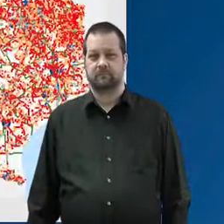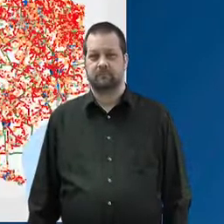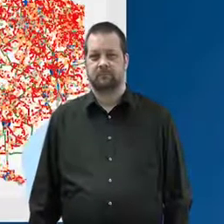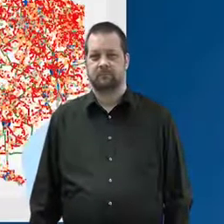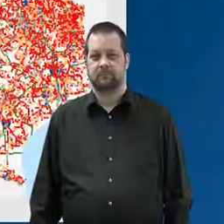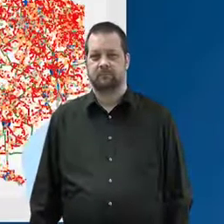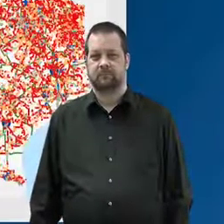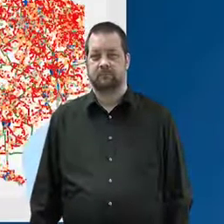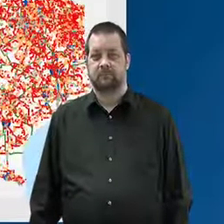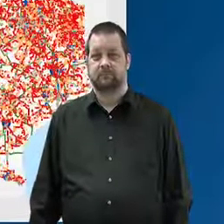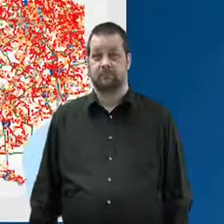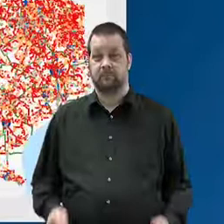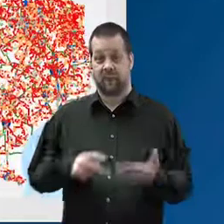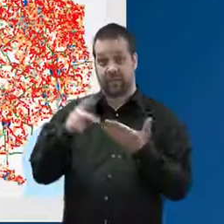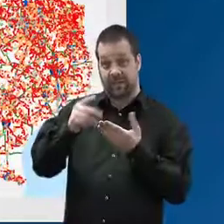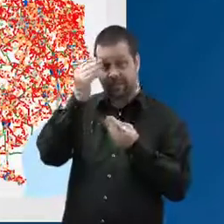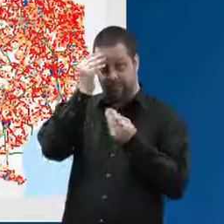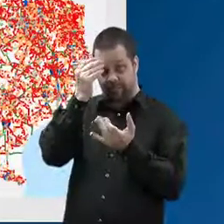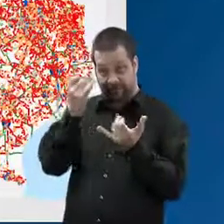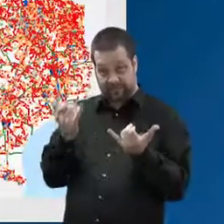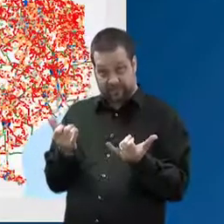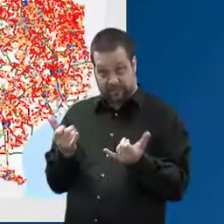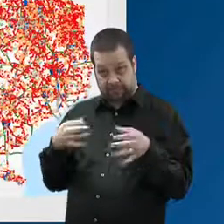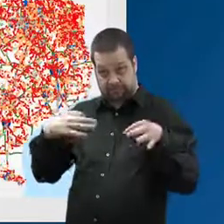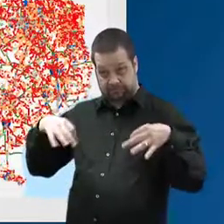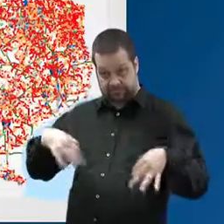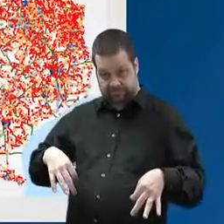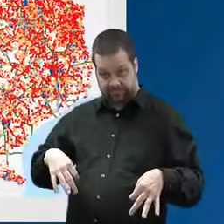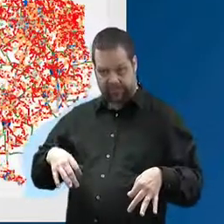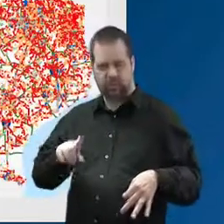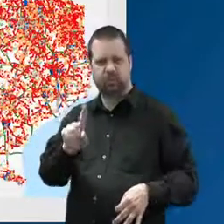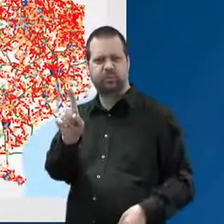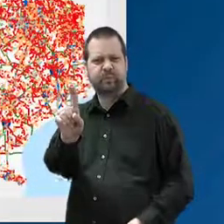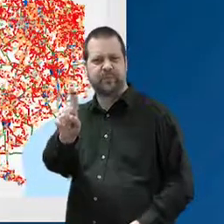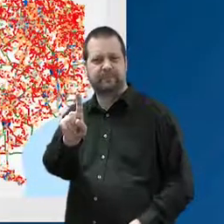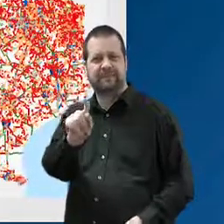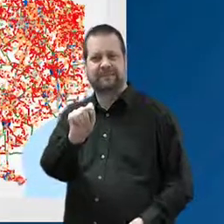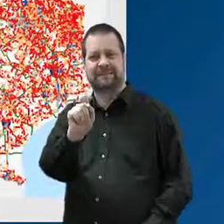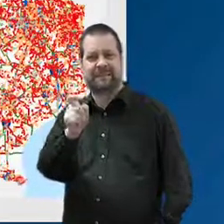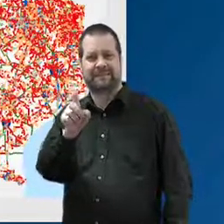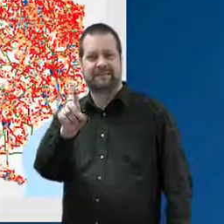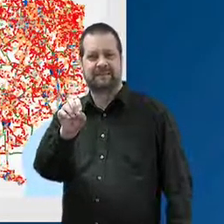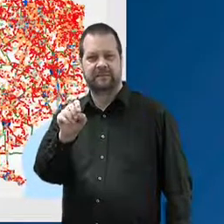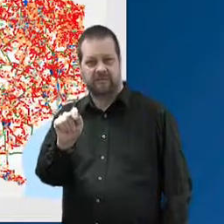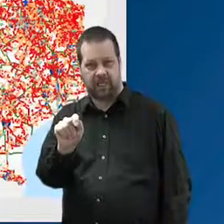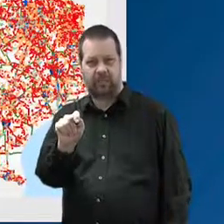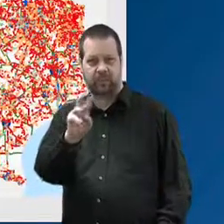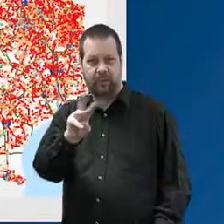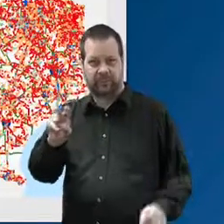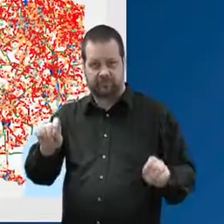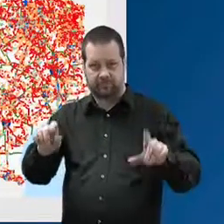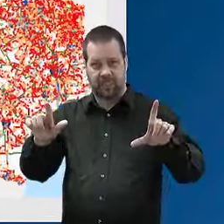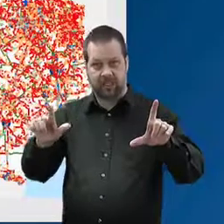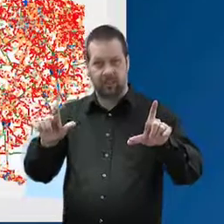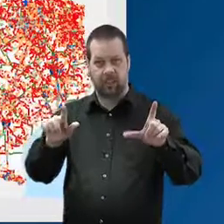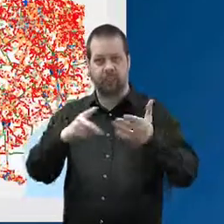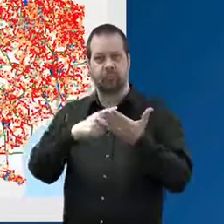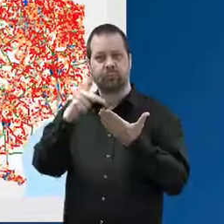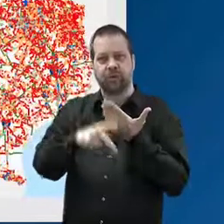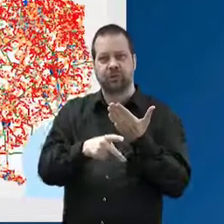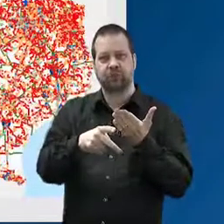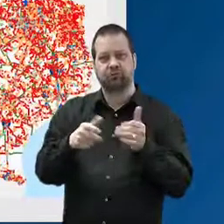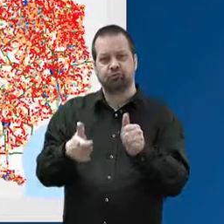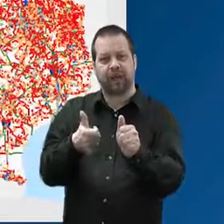The project information presented today can be found on TxDOT's website using the Project Tracker application. You can